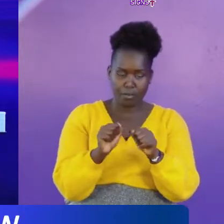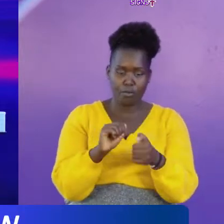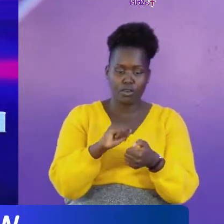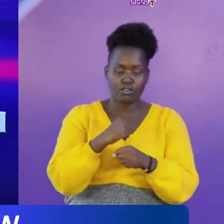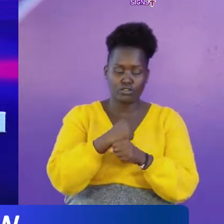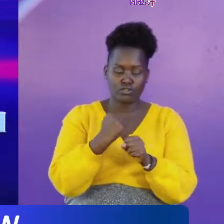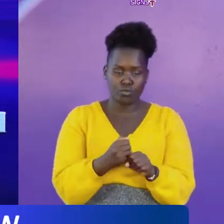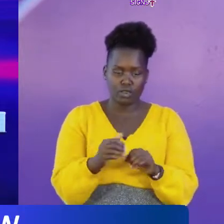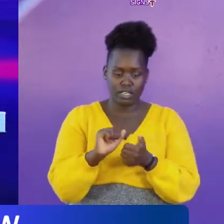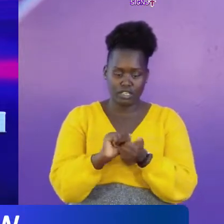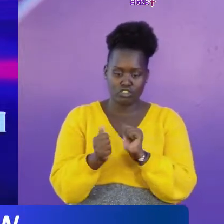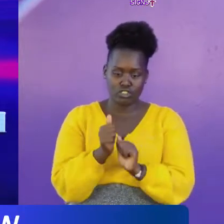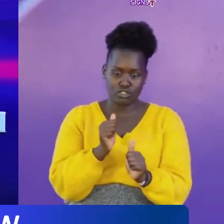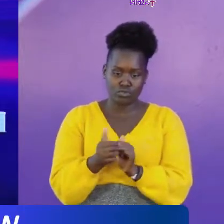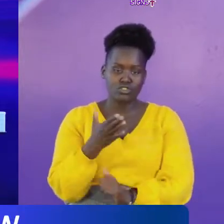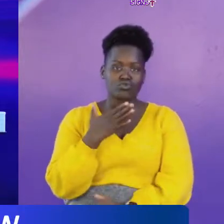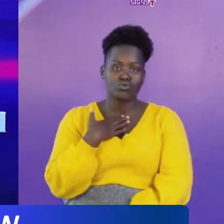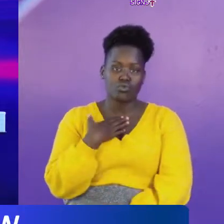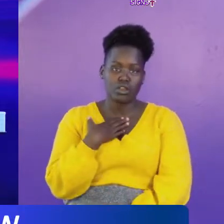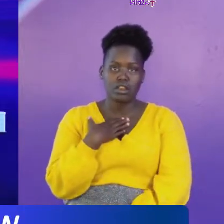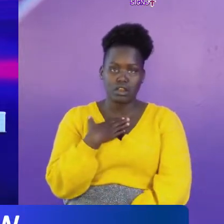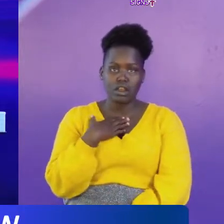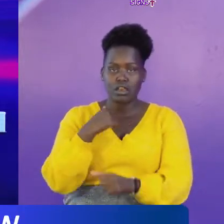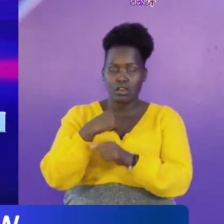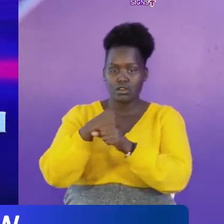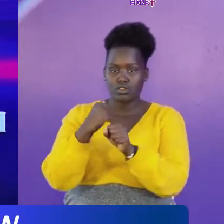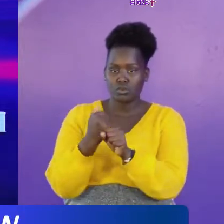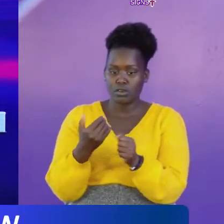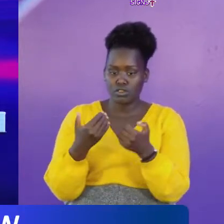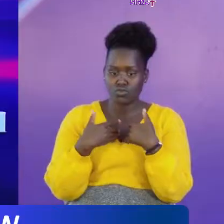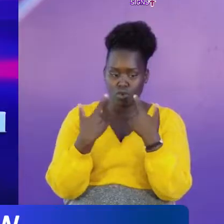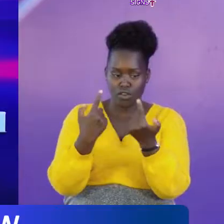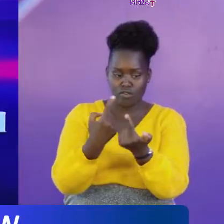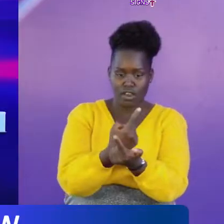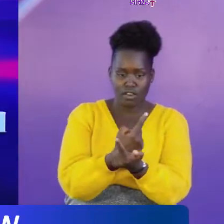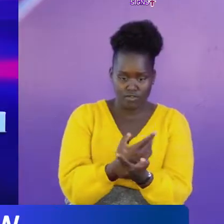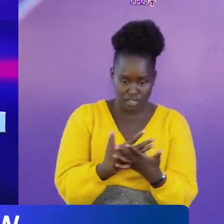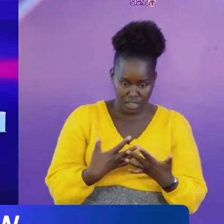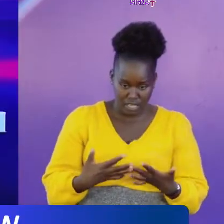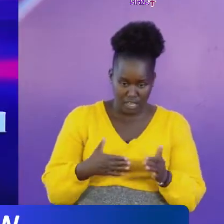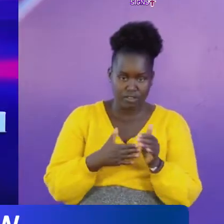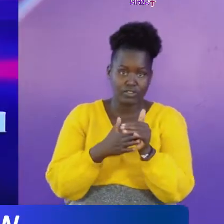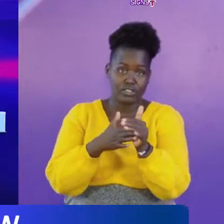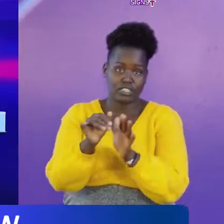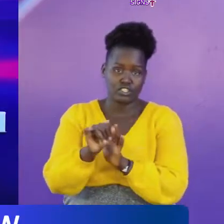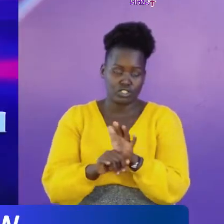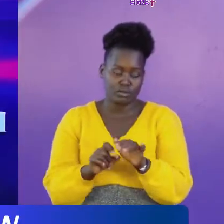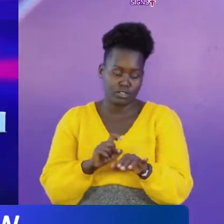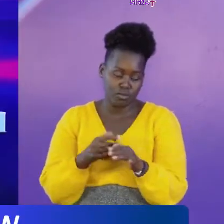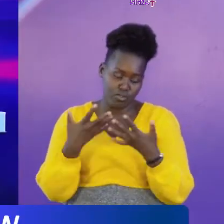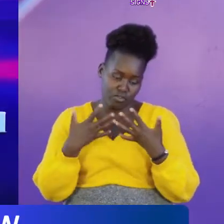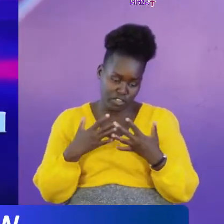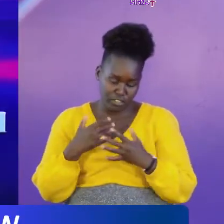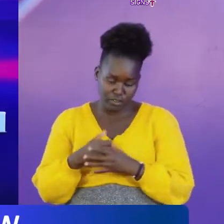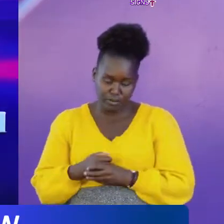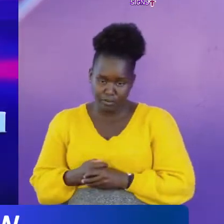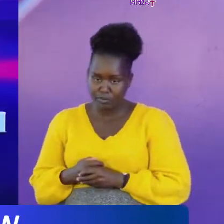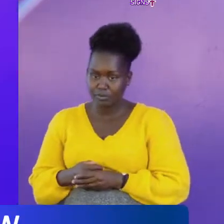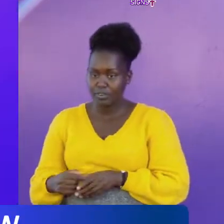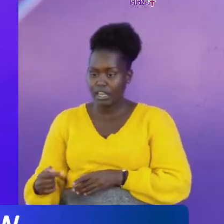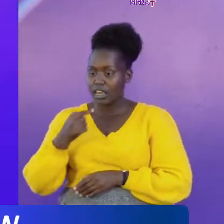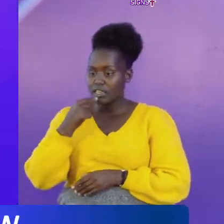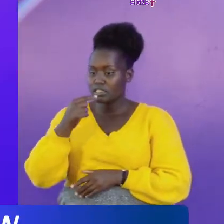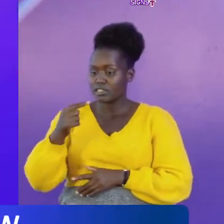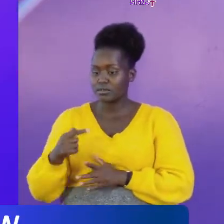we need to desperately make to have a different tier of leadership, even as we're winding up. Actually, what I would